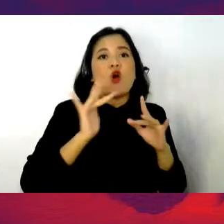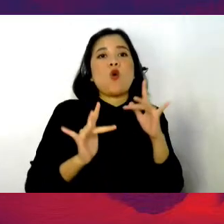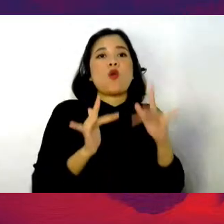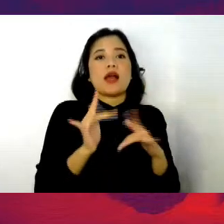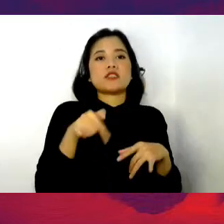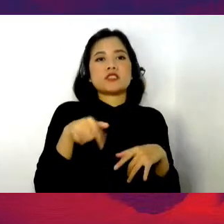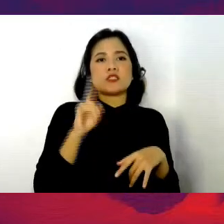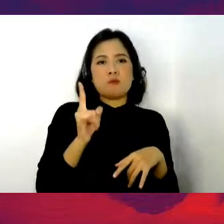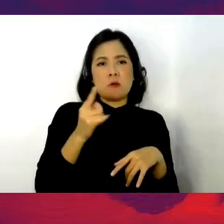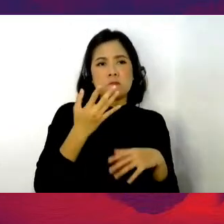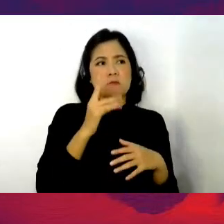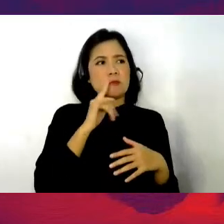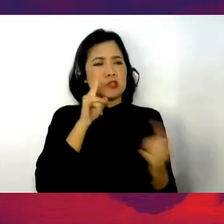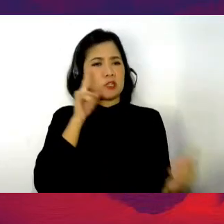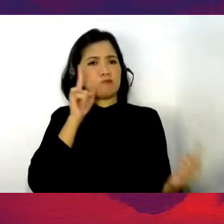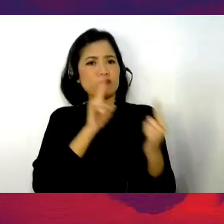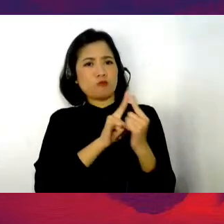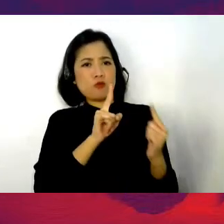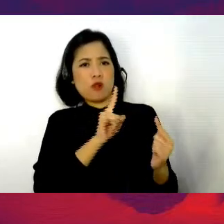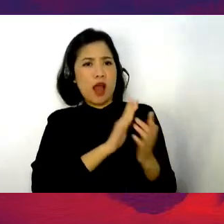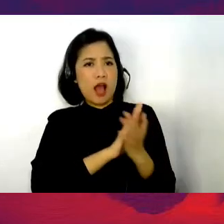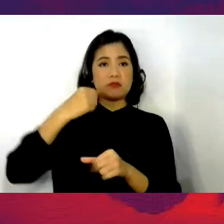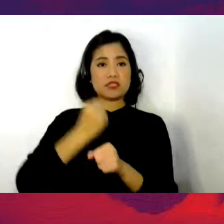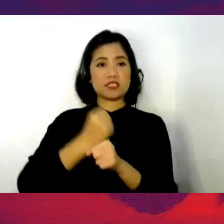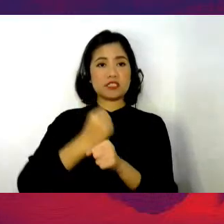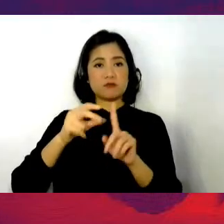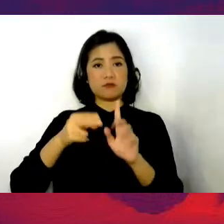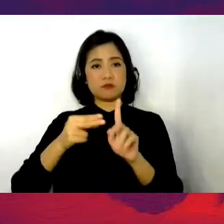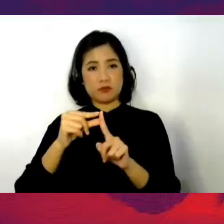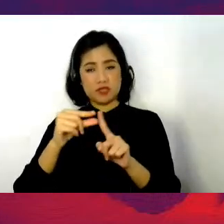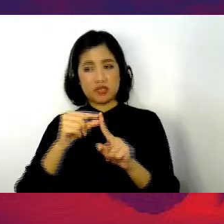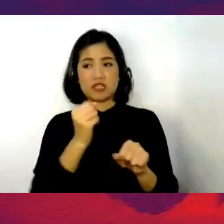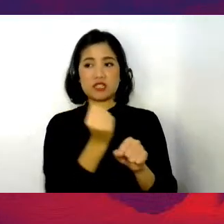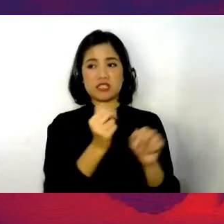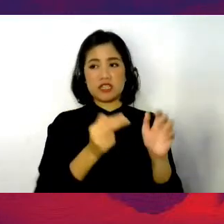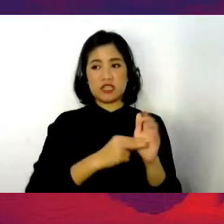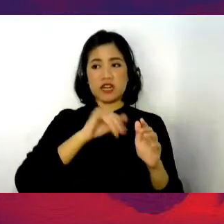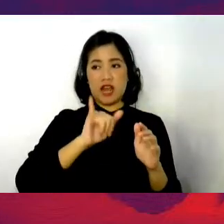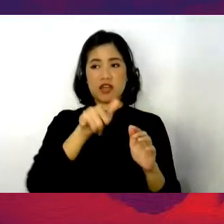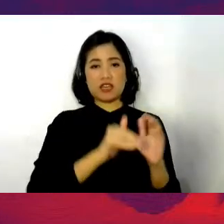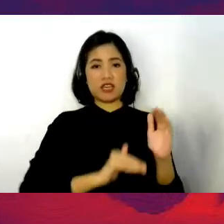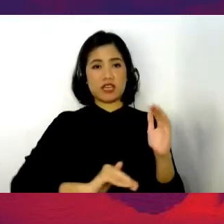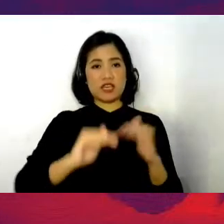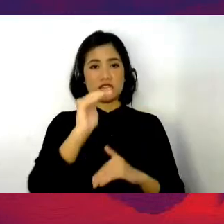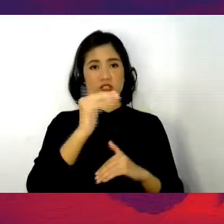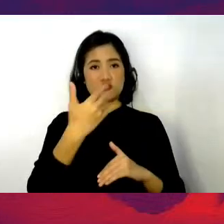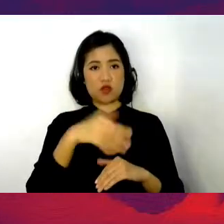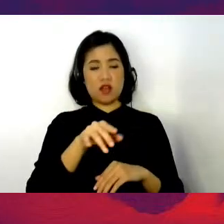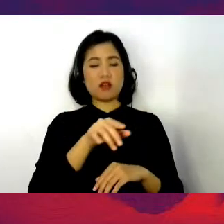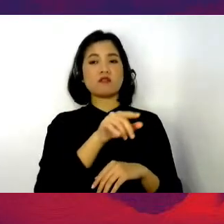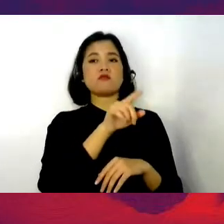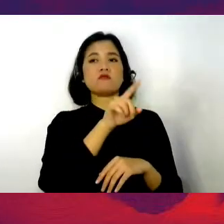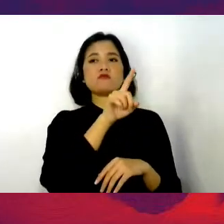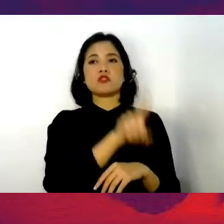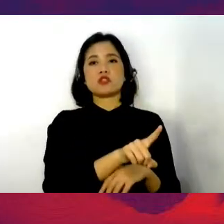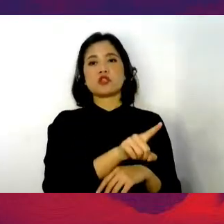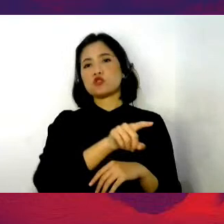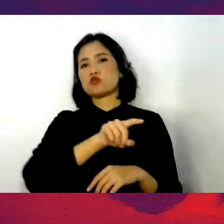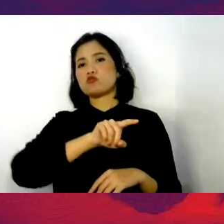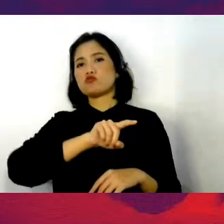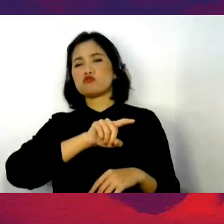not able to meet physically during the 2020, a lot of them actually able to go back to the job market as a result when the